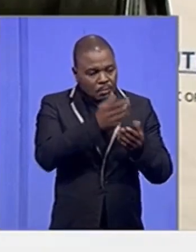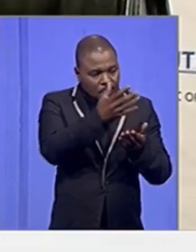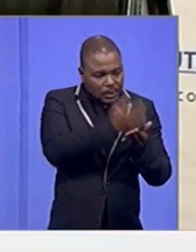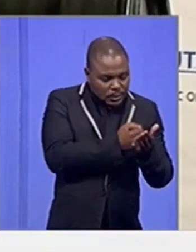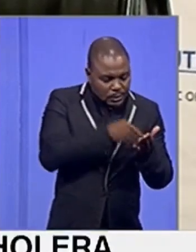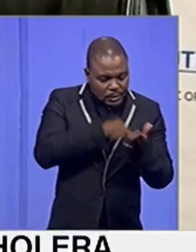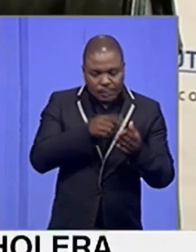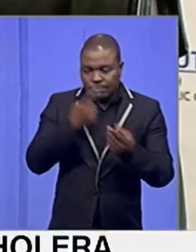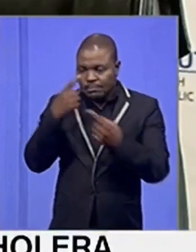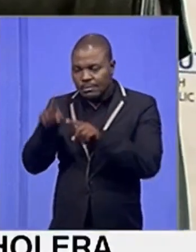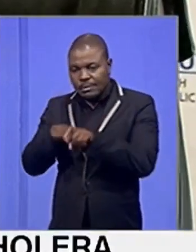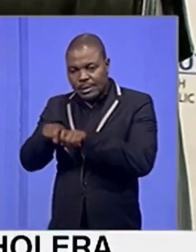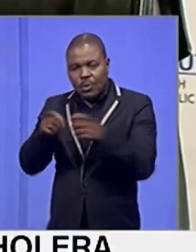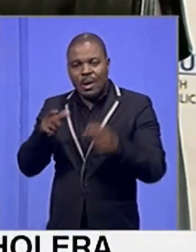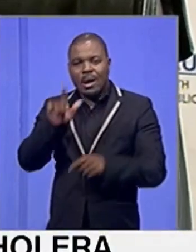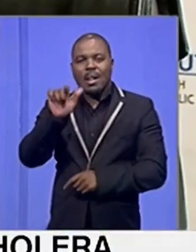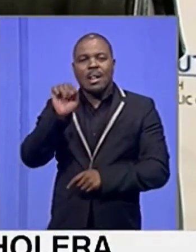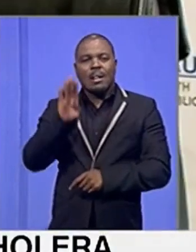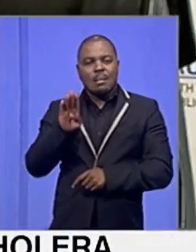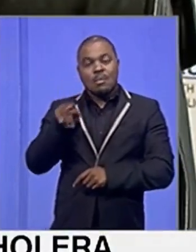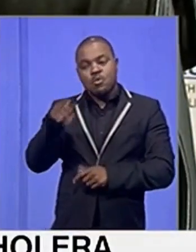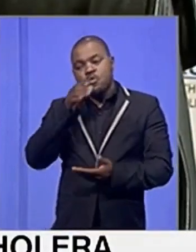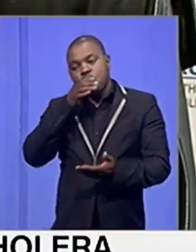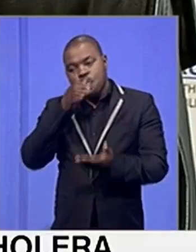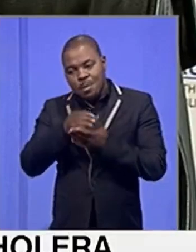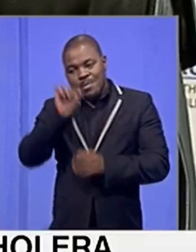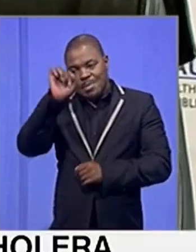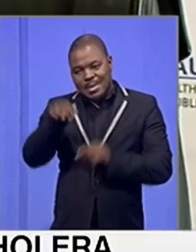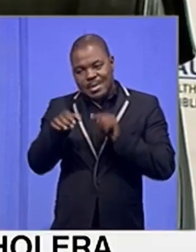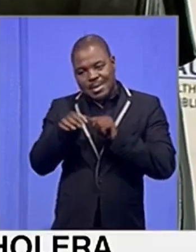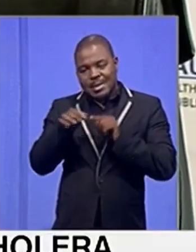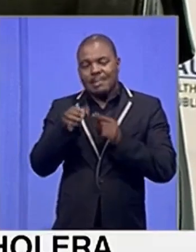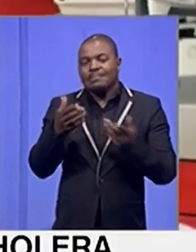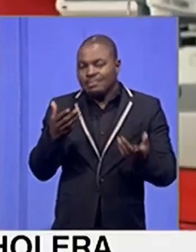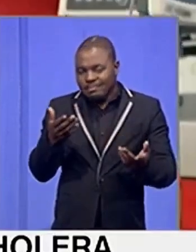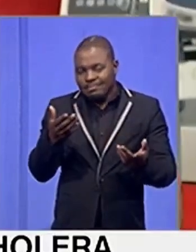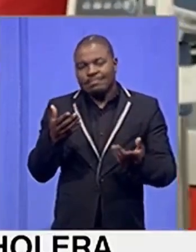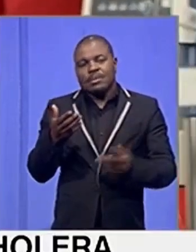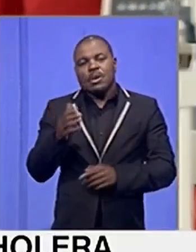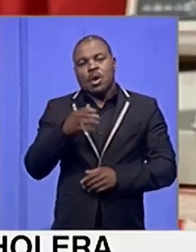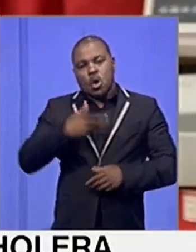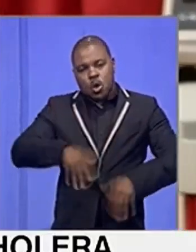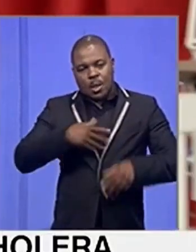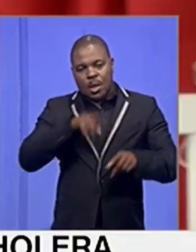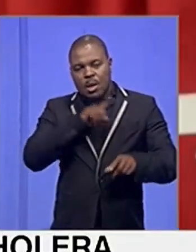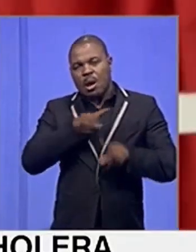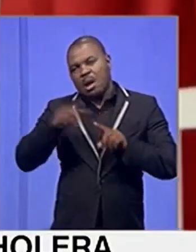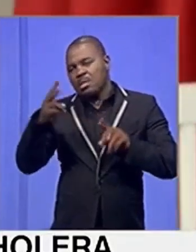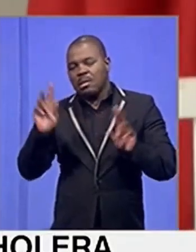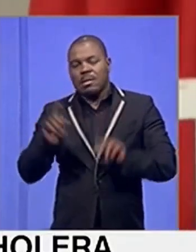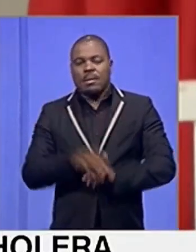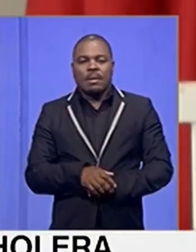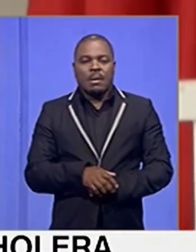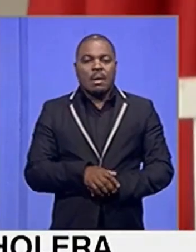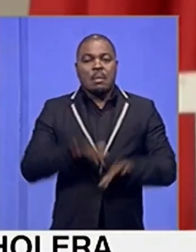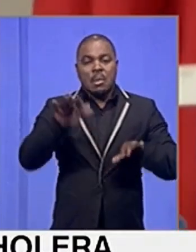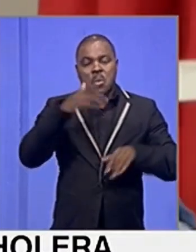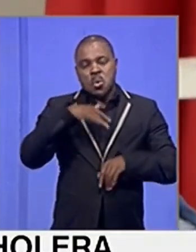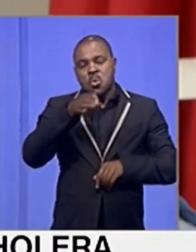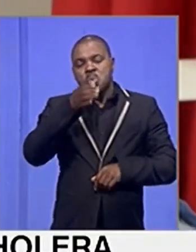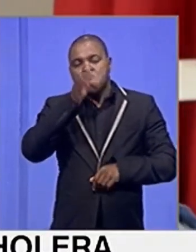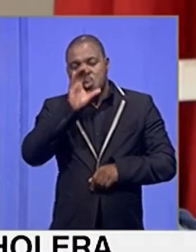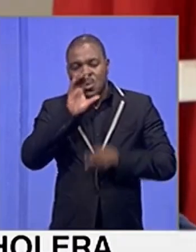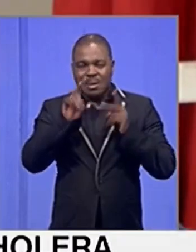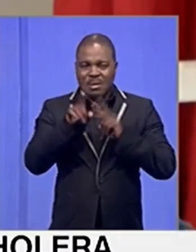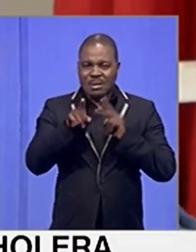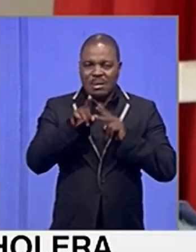a stool specimen into our laboratories, and therefore they confirm this is cholera, not salmonella. Bolwetse jono bo ama batho bao ba jang le go nwa metsi